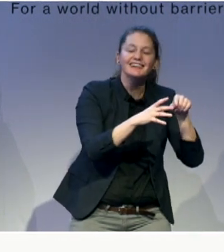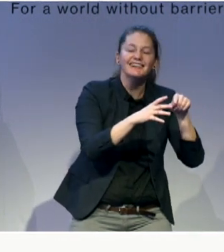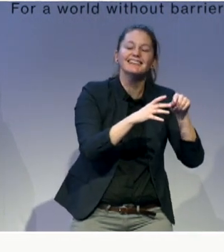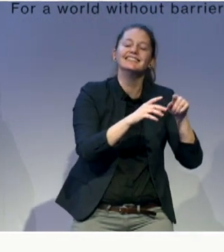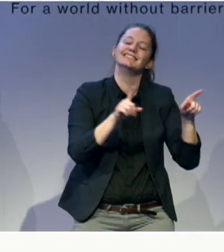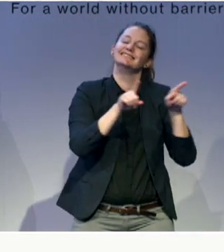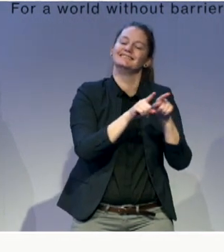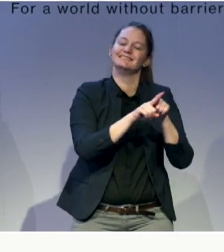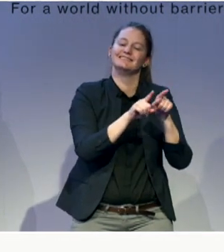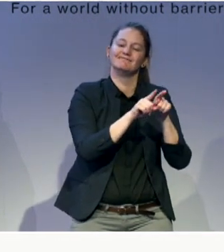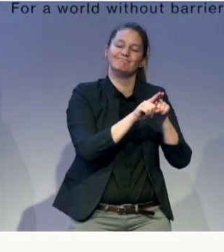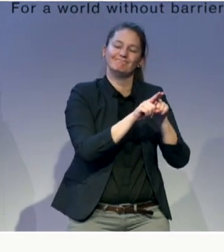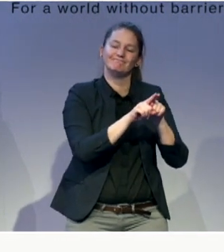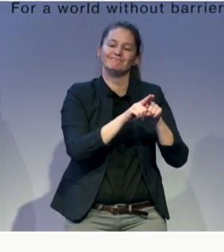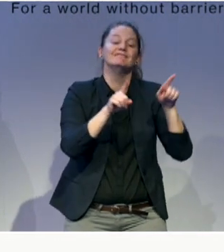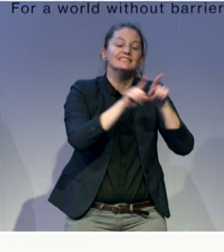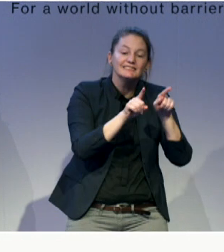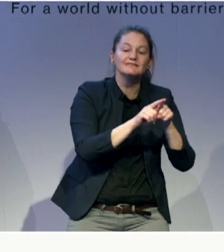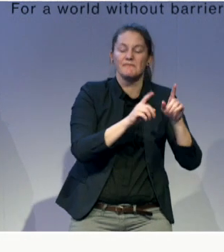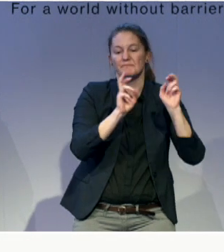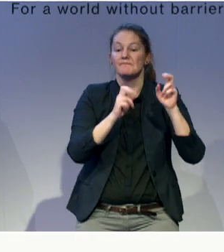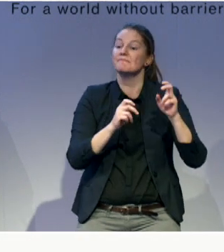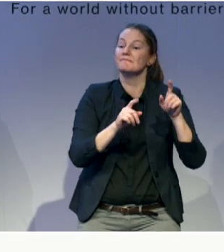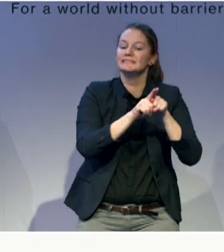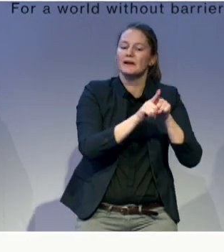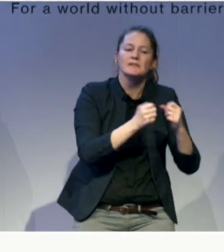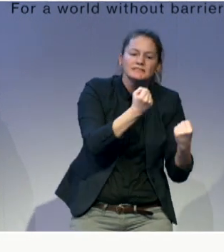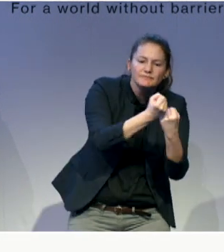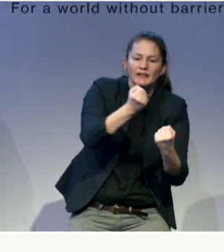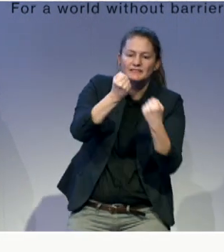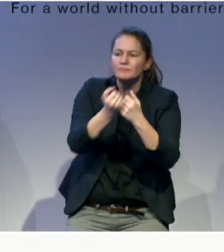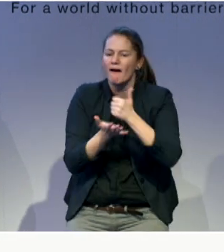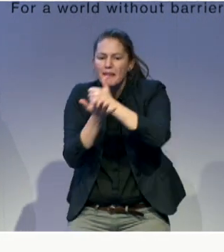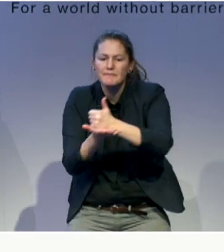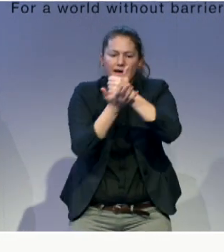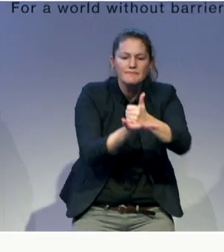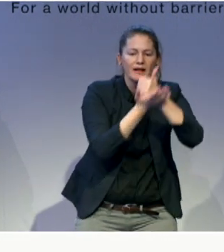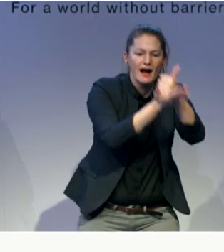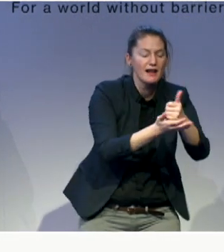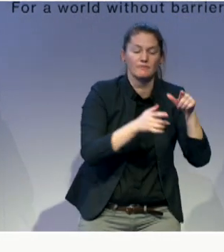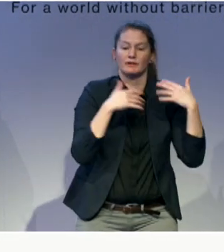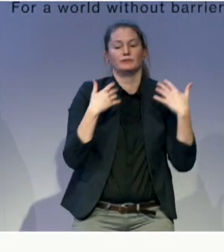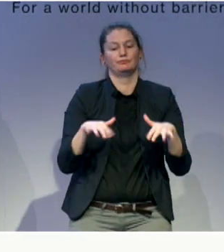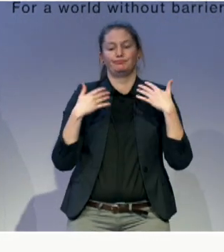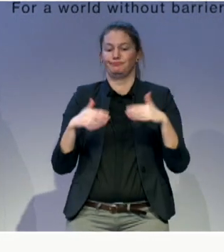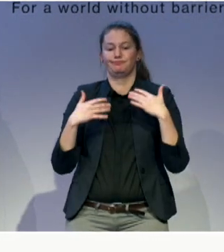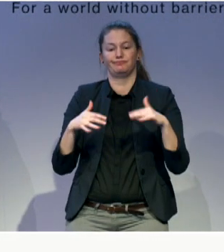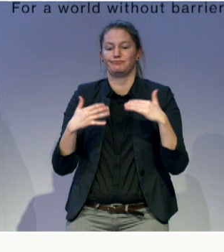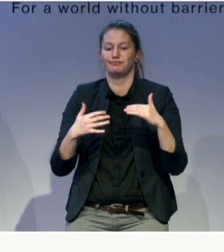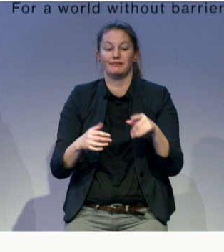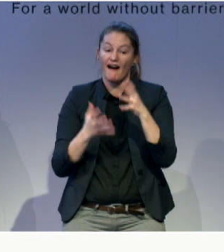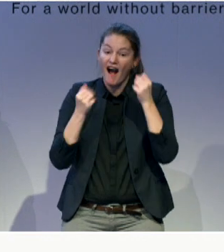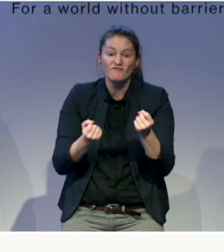have added that it is an enormous, powerful tool made by